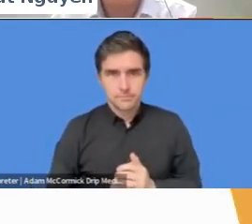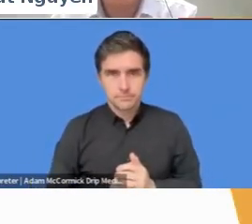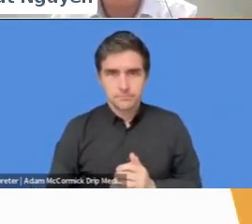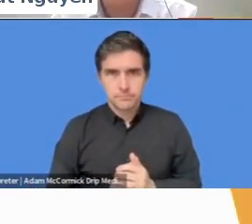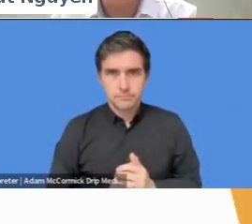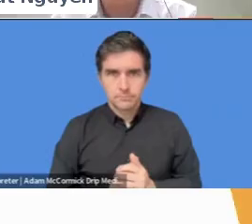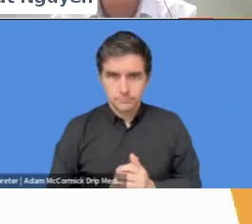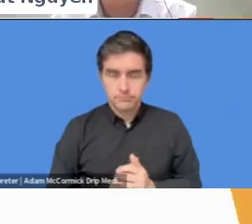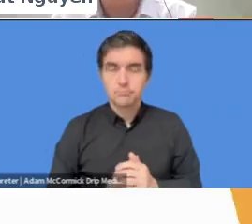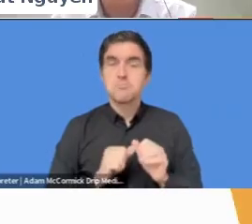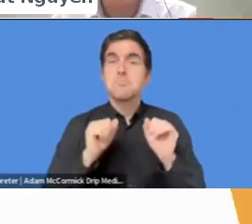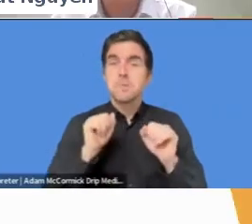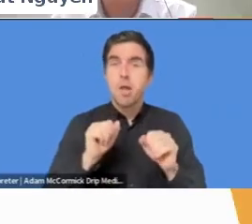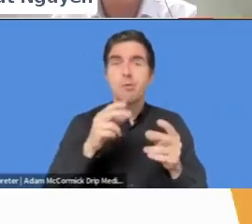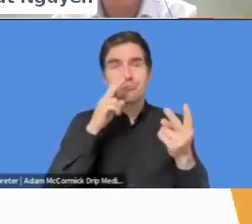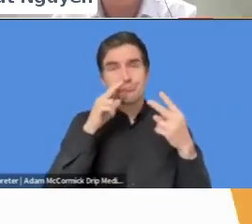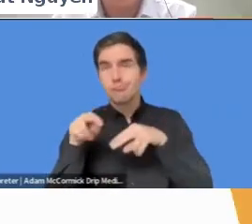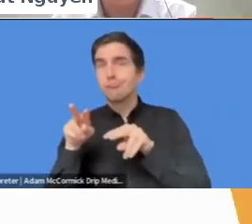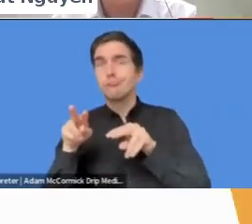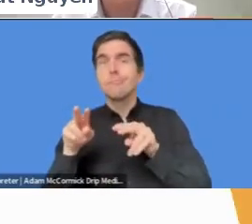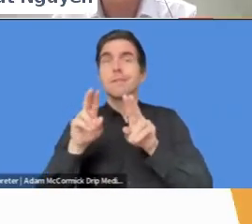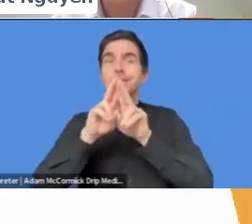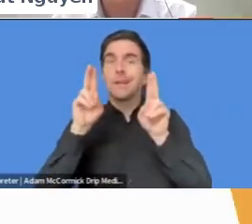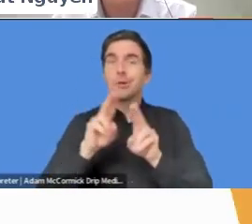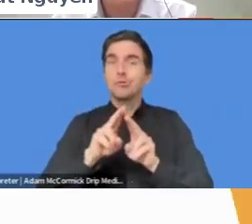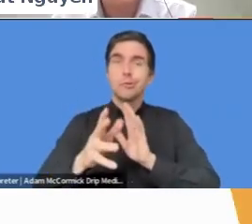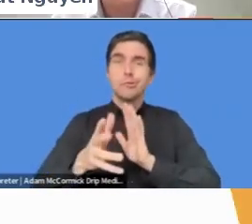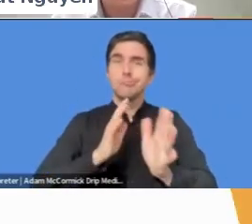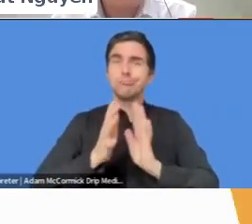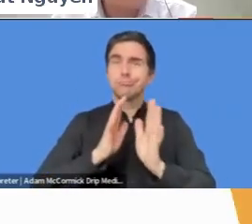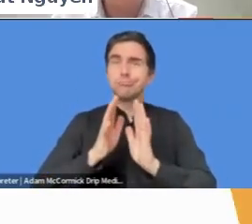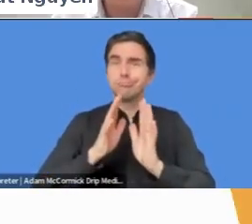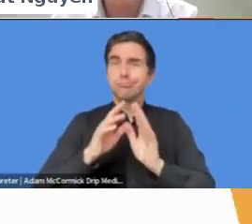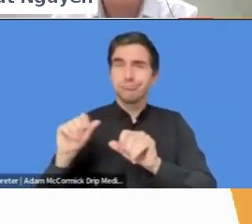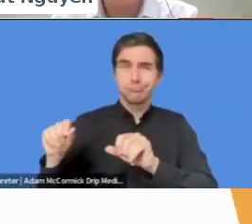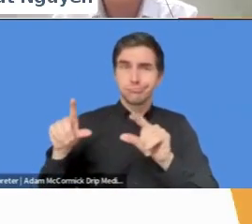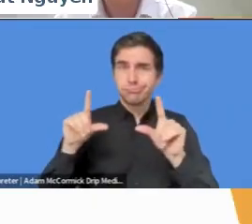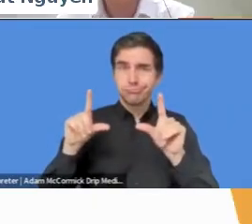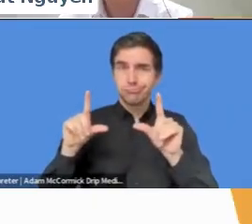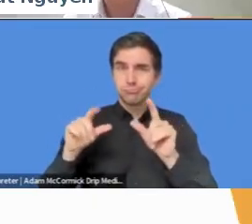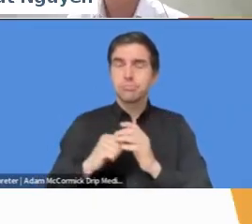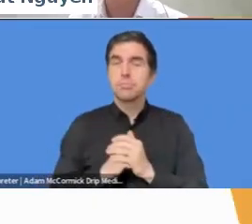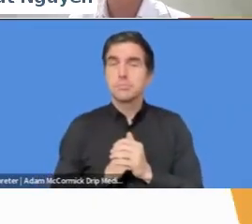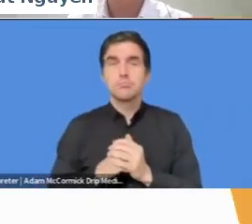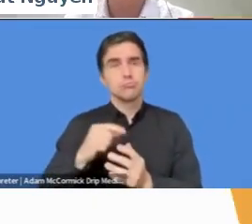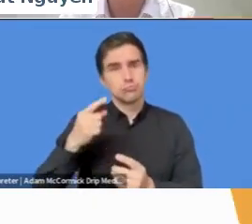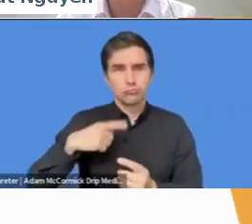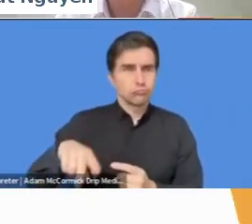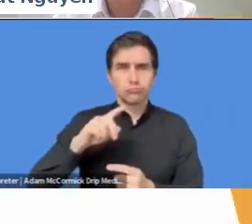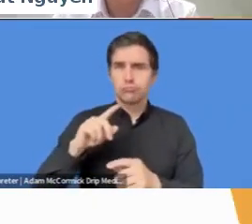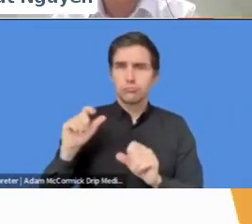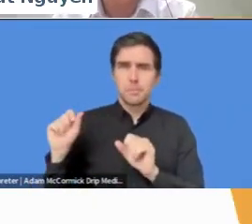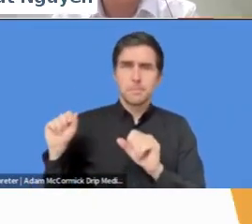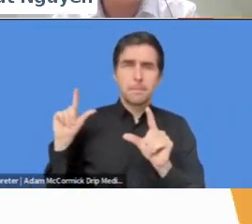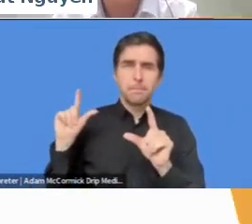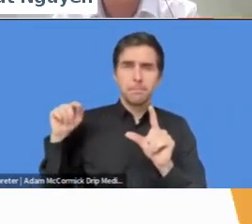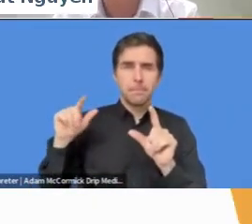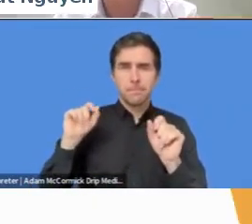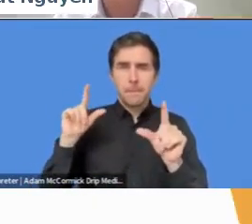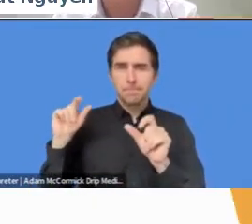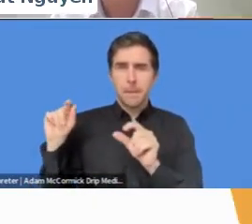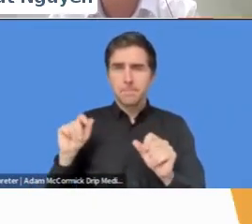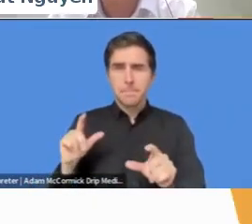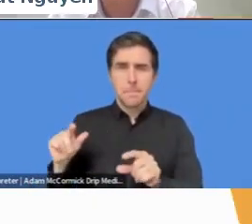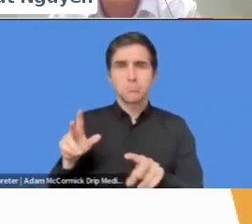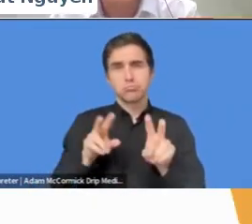Now let me go quickly through the agenda. After my introduction, you will hear a presentation